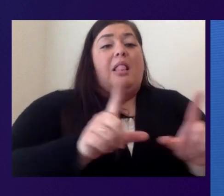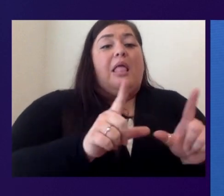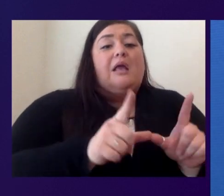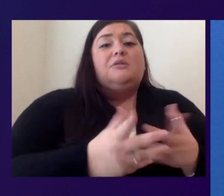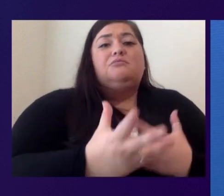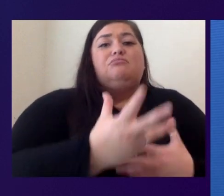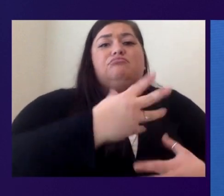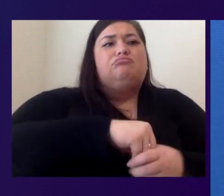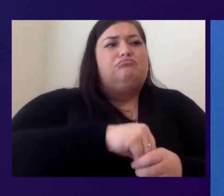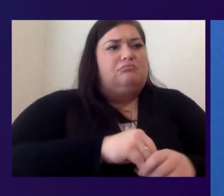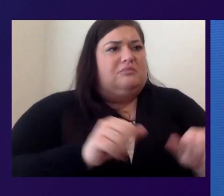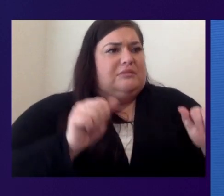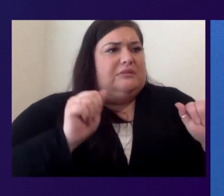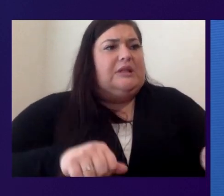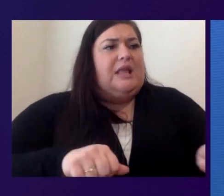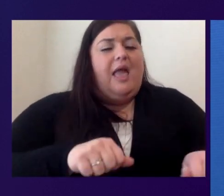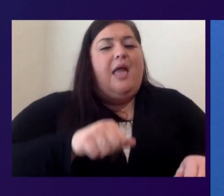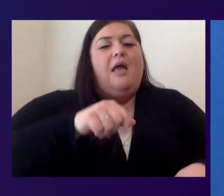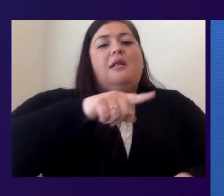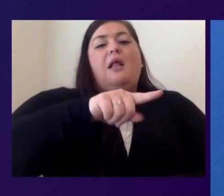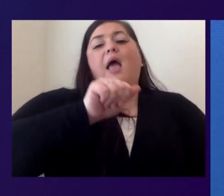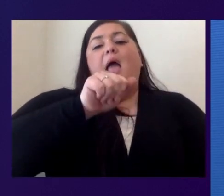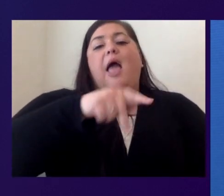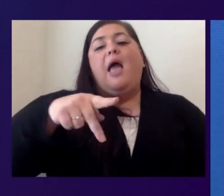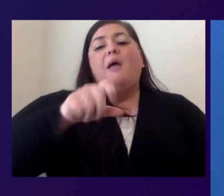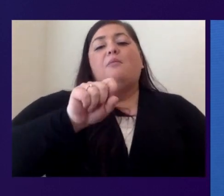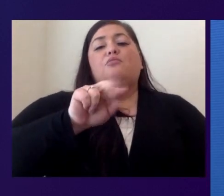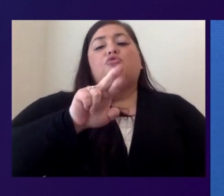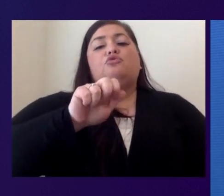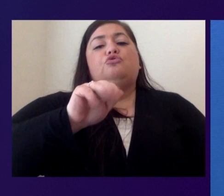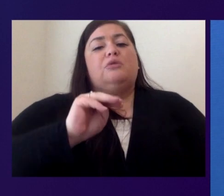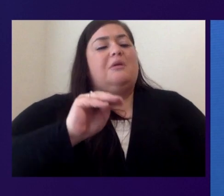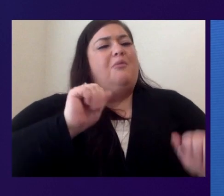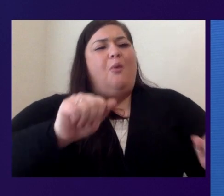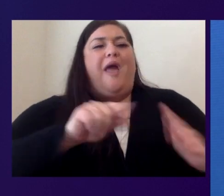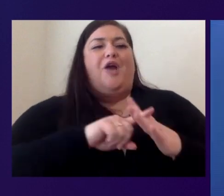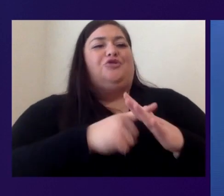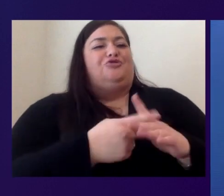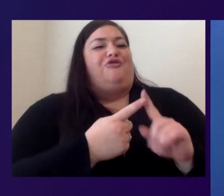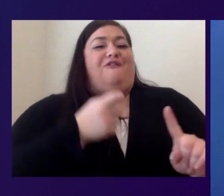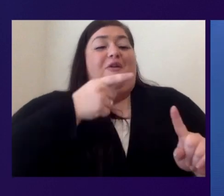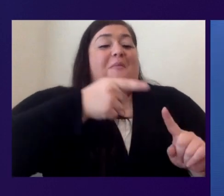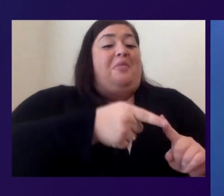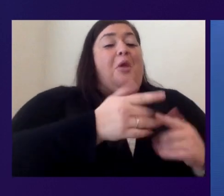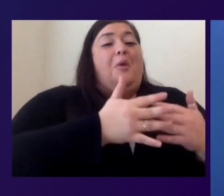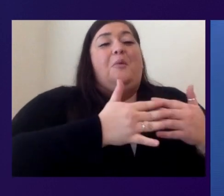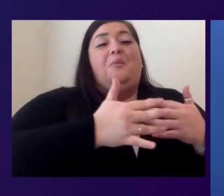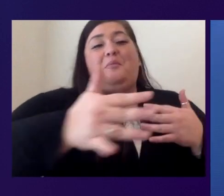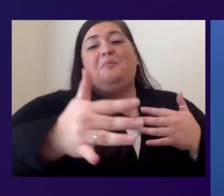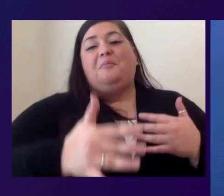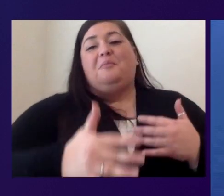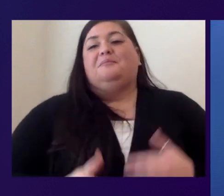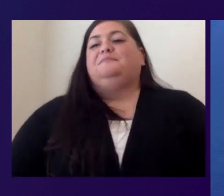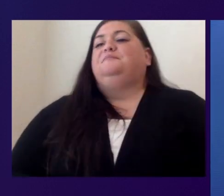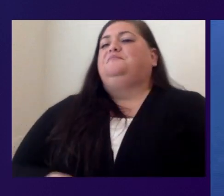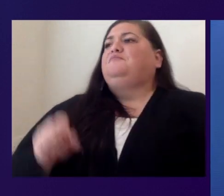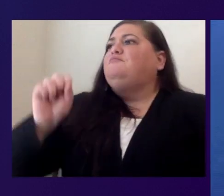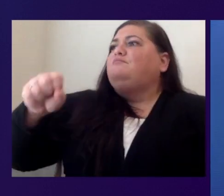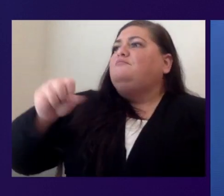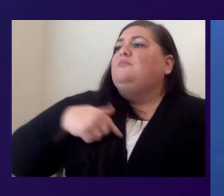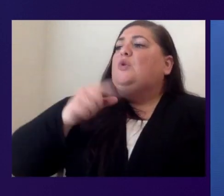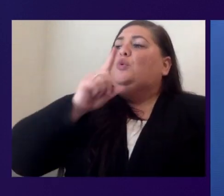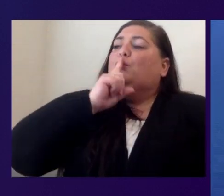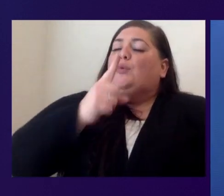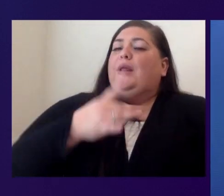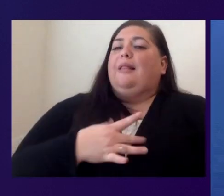bundles or AppStream instances and be able to start from there. Yeah. So I like the slide that you had up because a